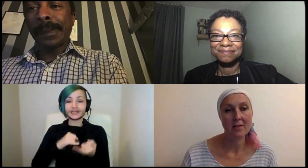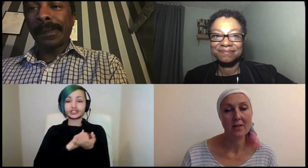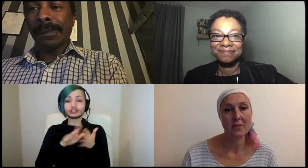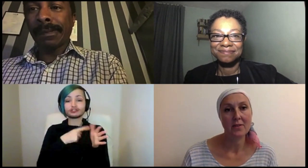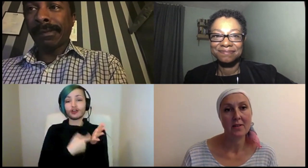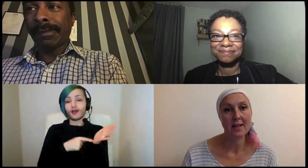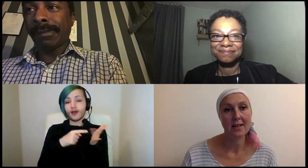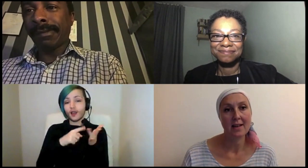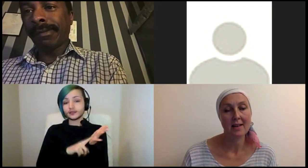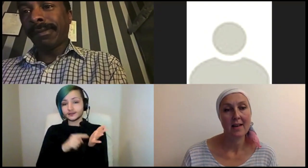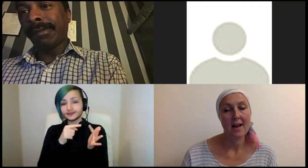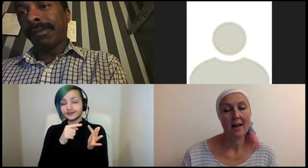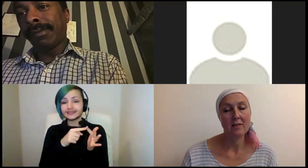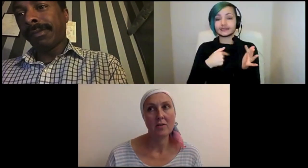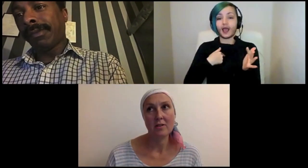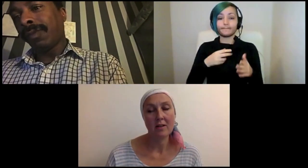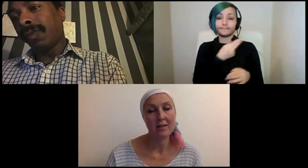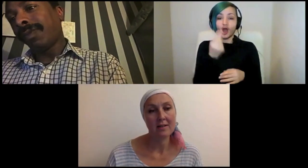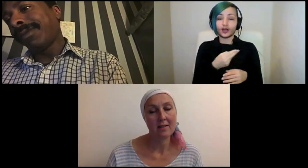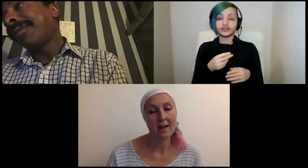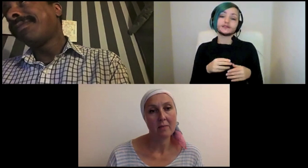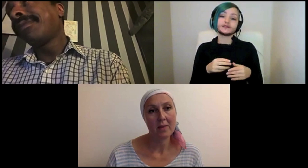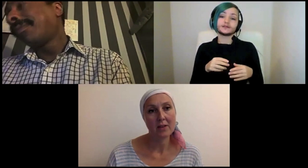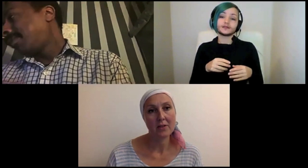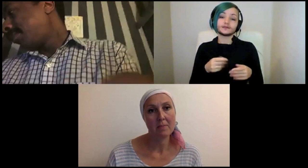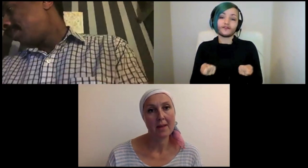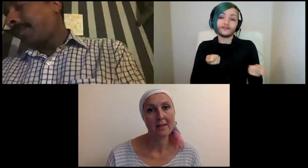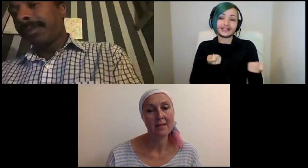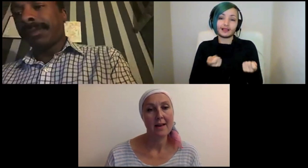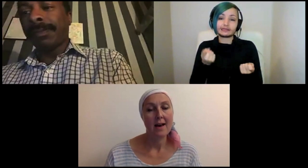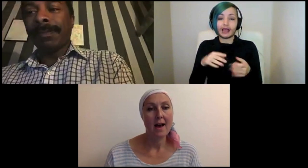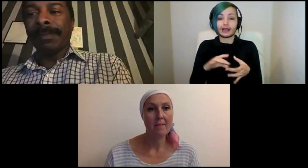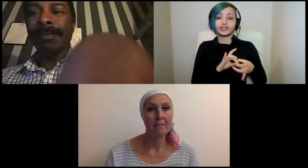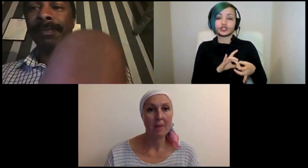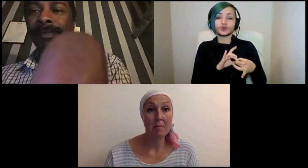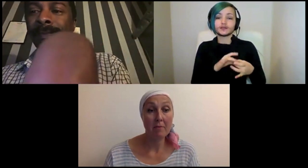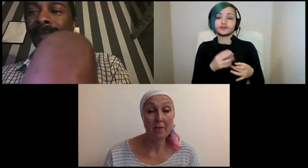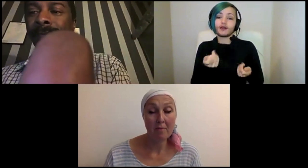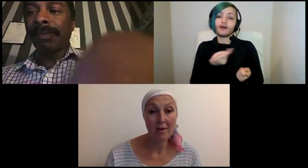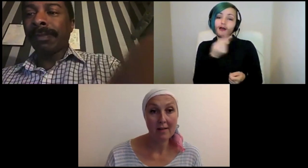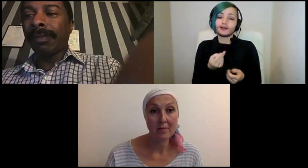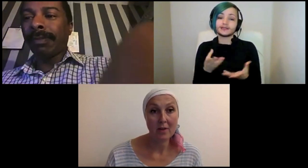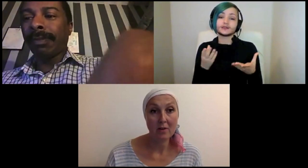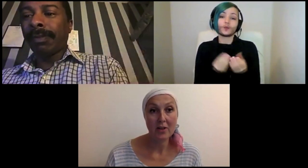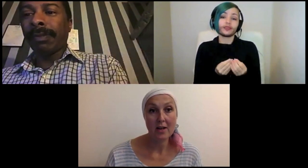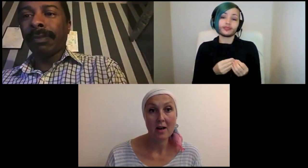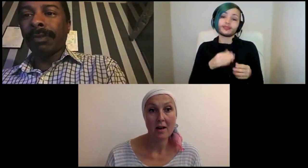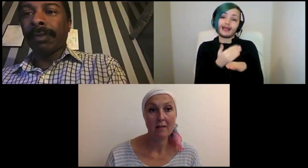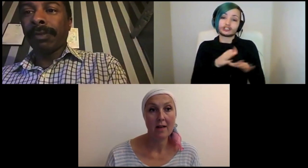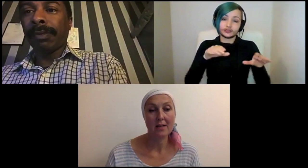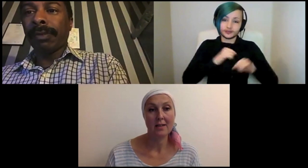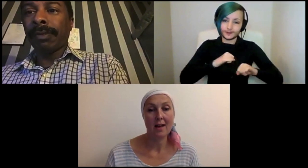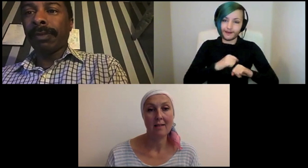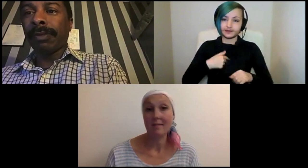an artist facilitator and associate artist with ActionSpace. My preferred pronouns are she and